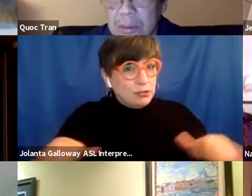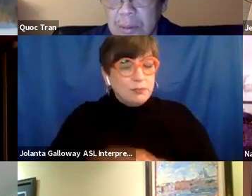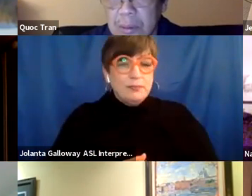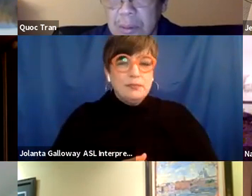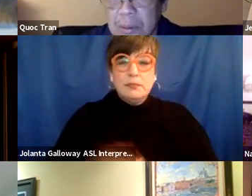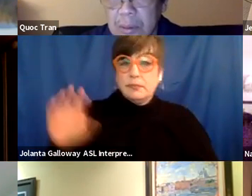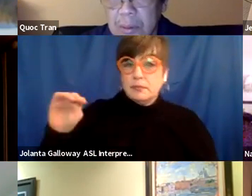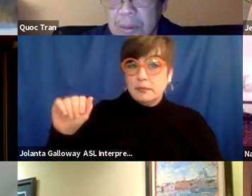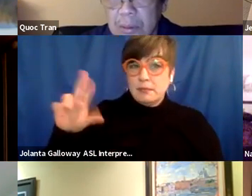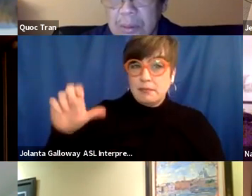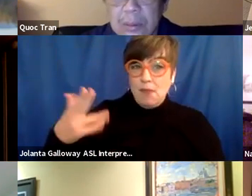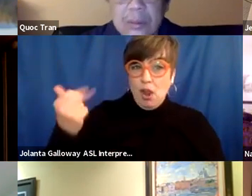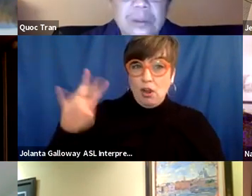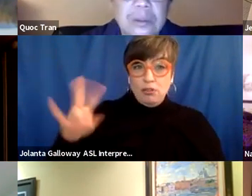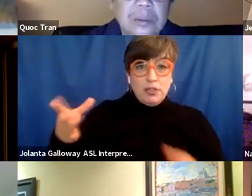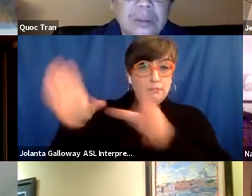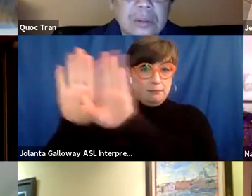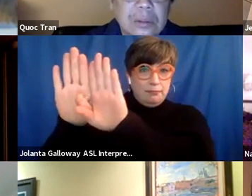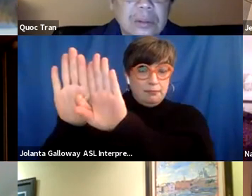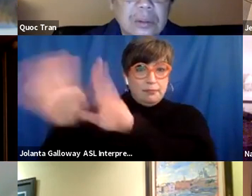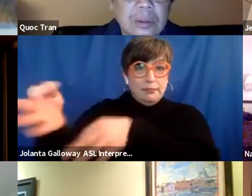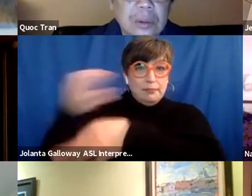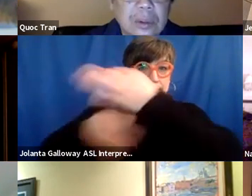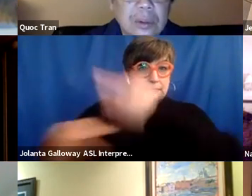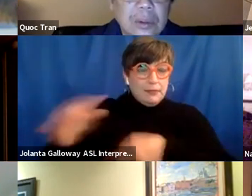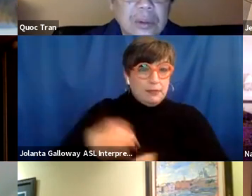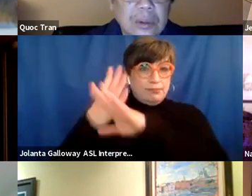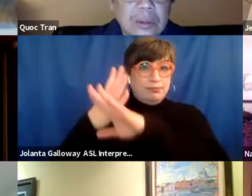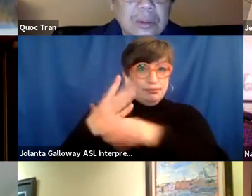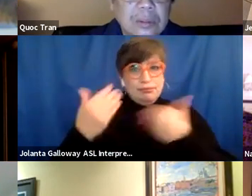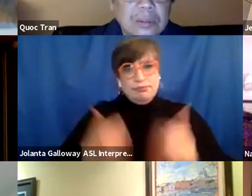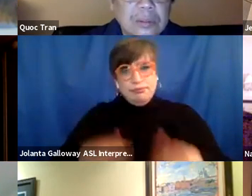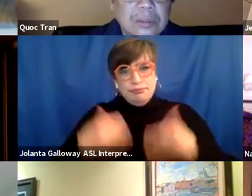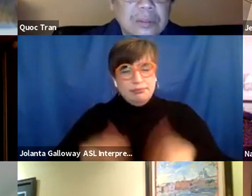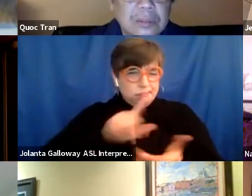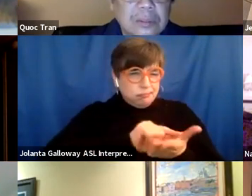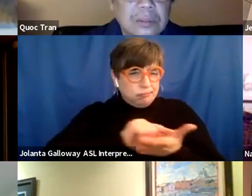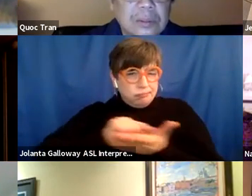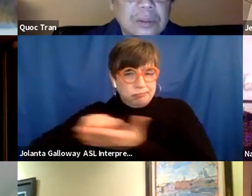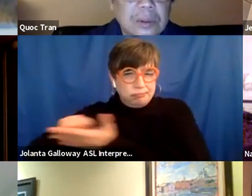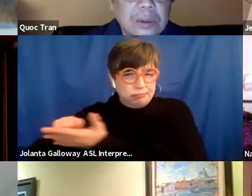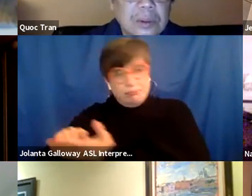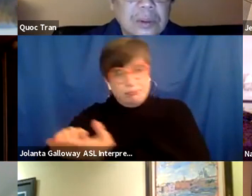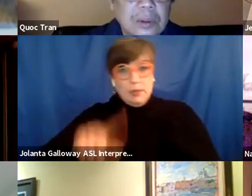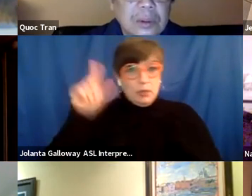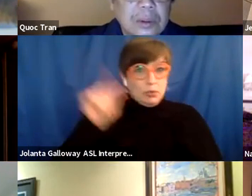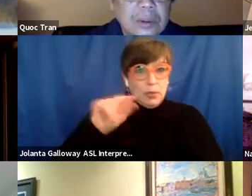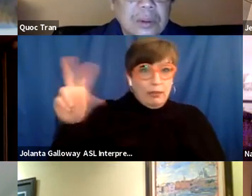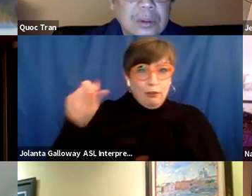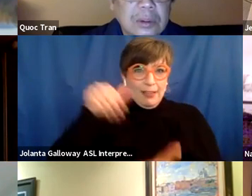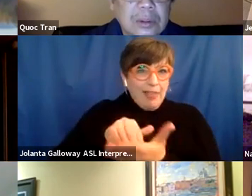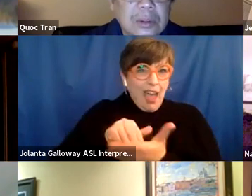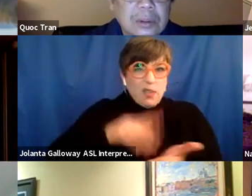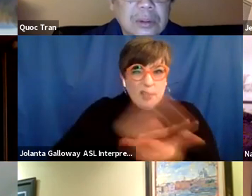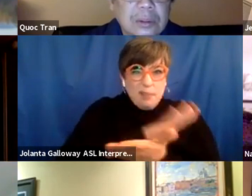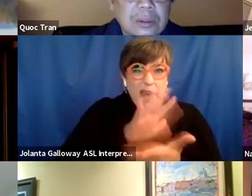quickly pivoted to remote learning, printing out tens of thousands of packets over a single weekend so that students started off remote learning